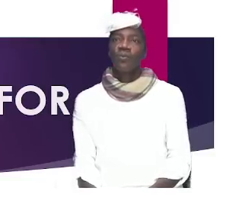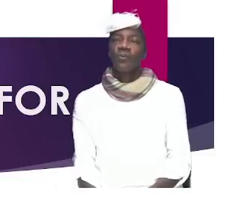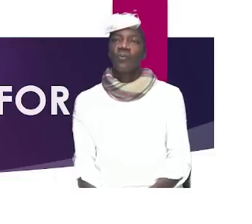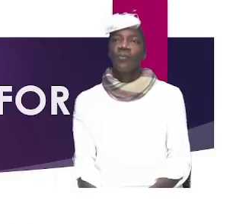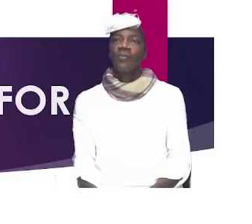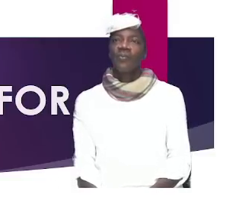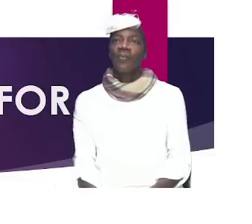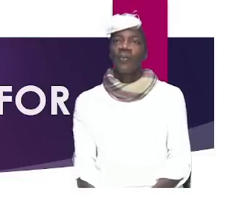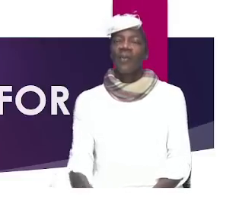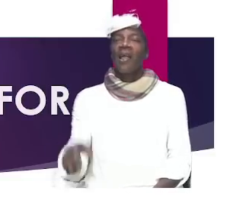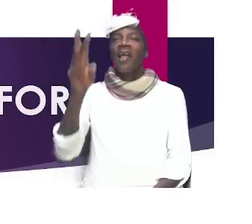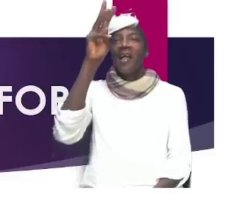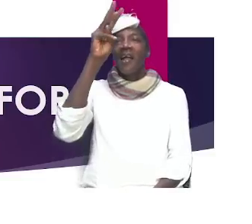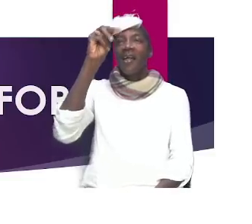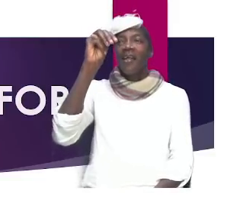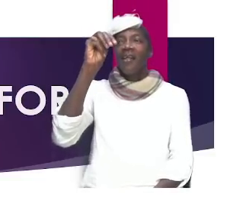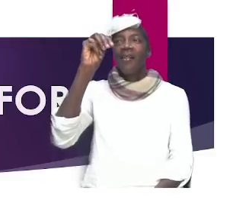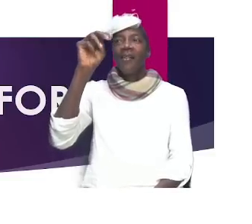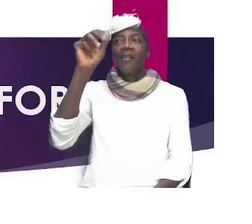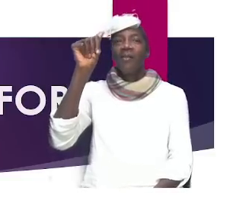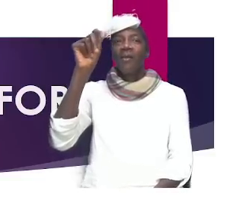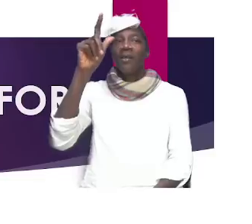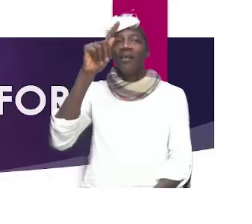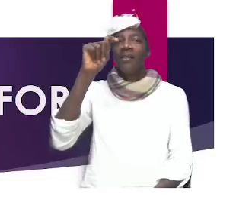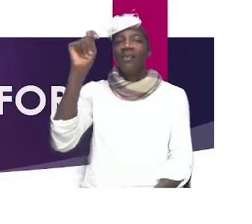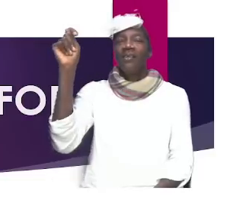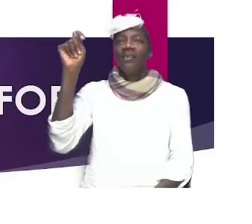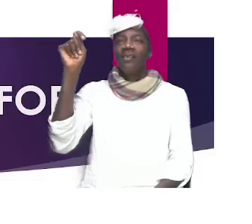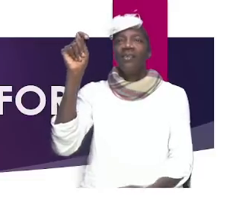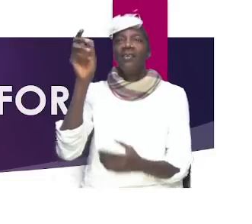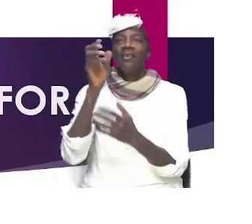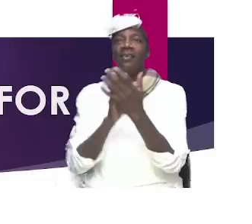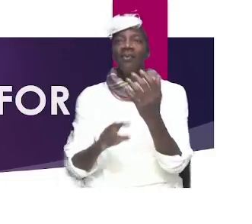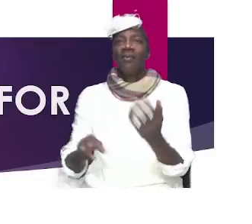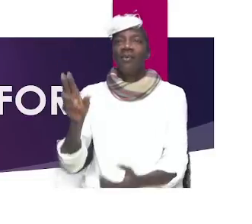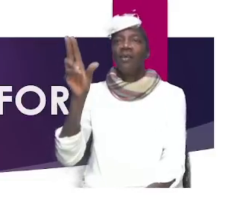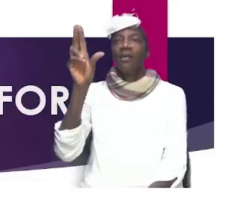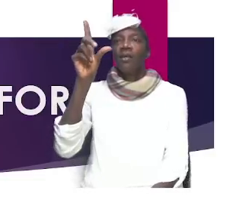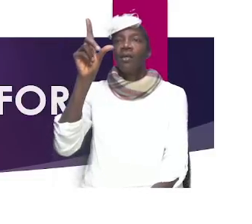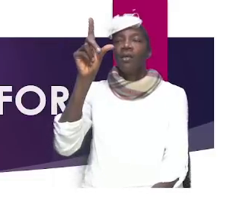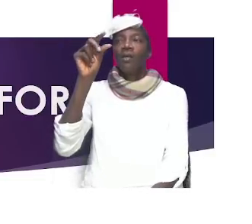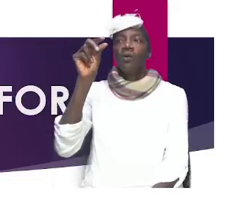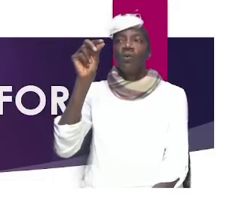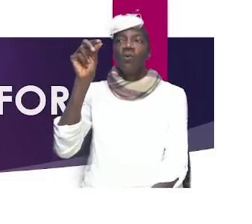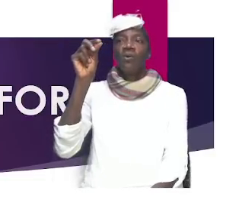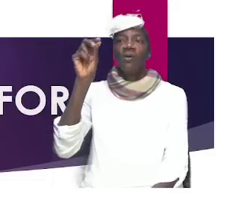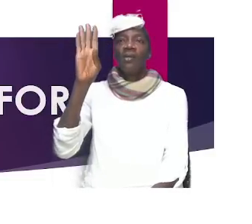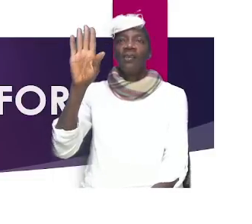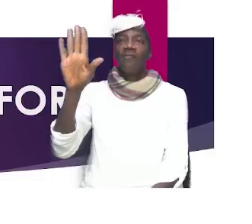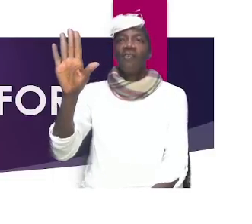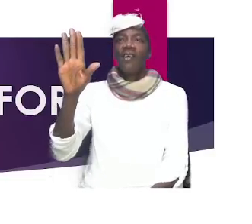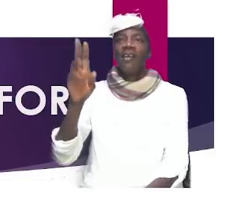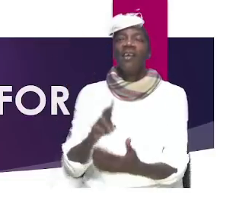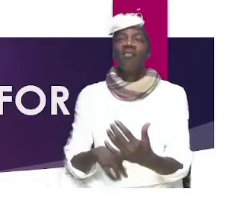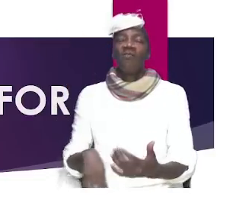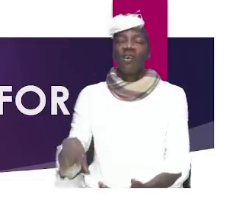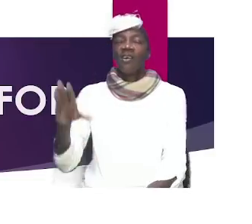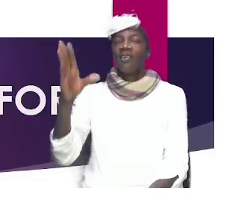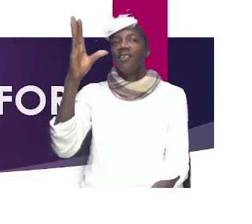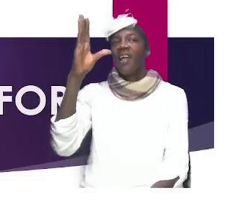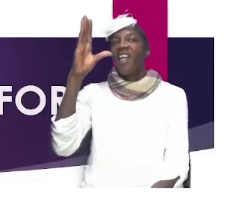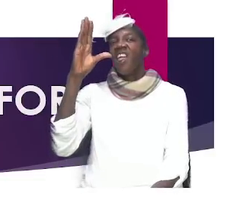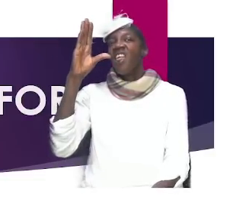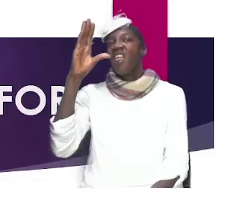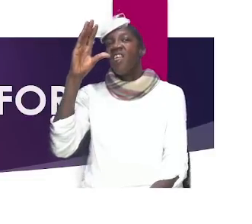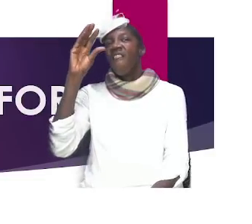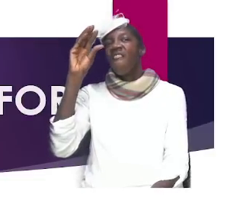the full context, because I believe it is something that would bring the message across to